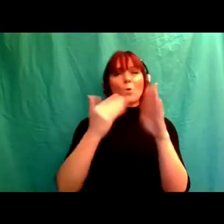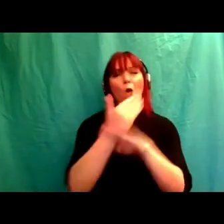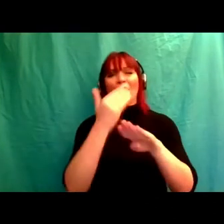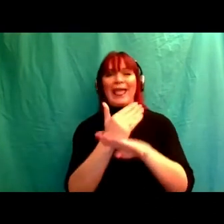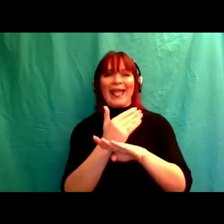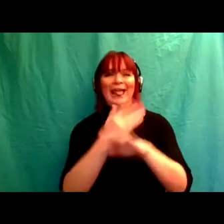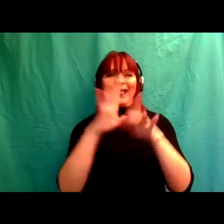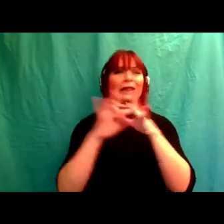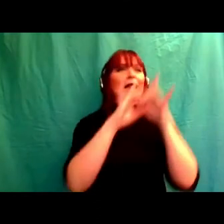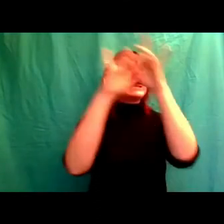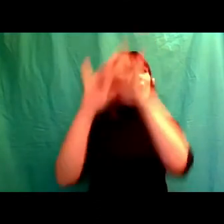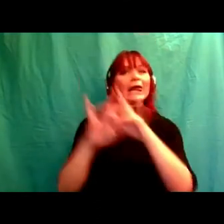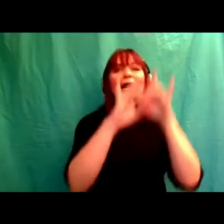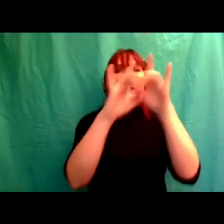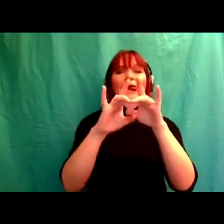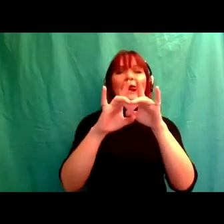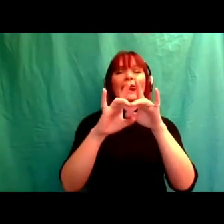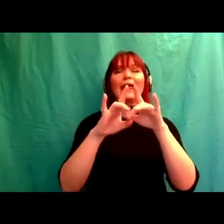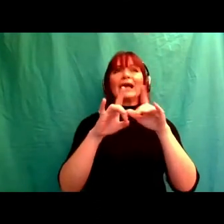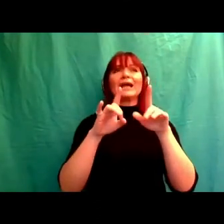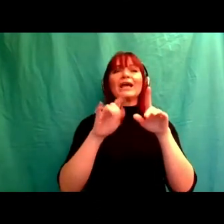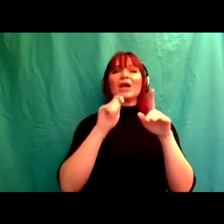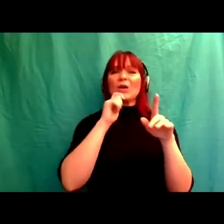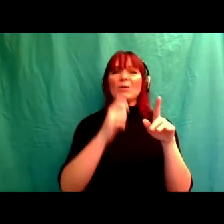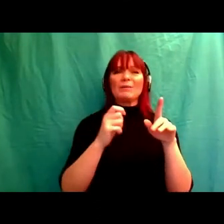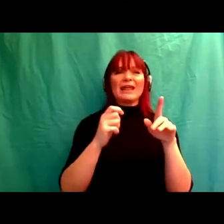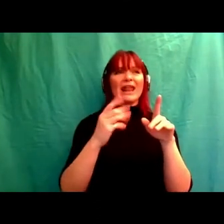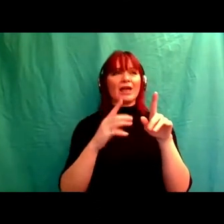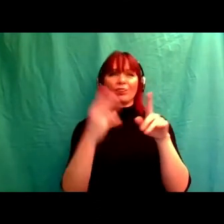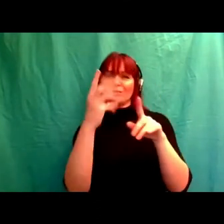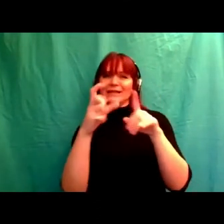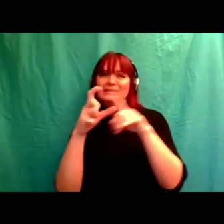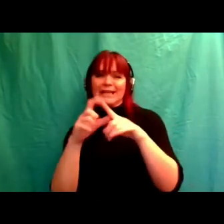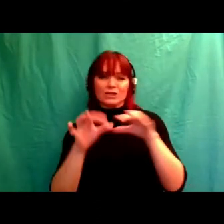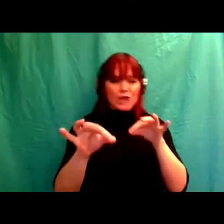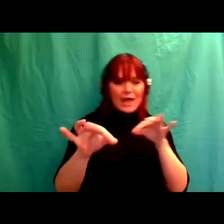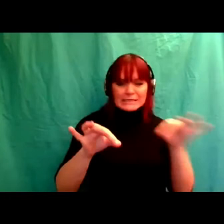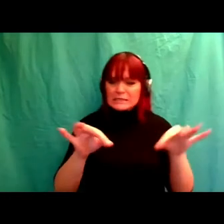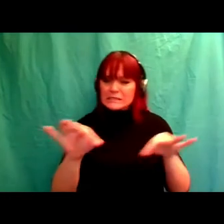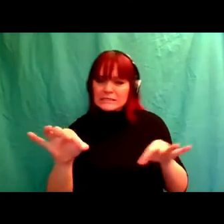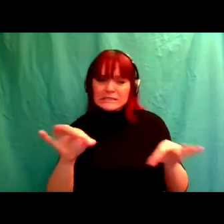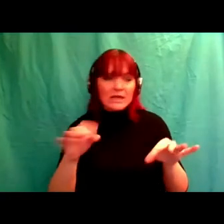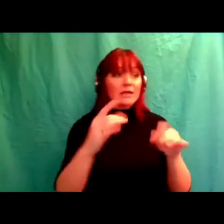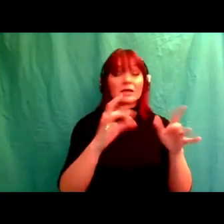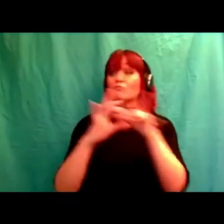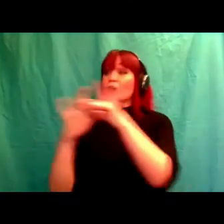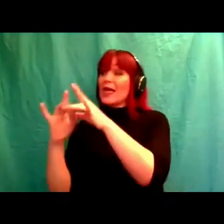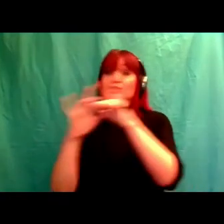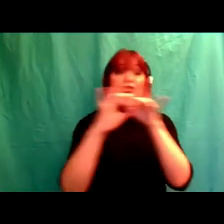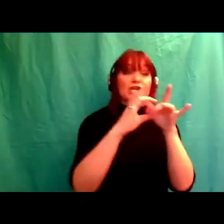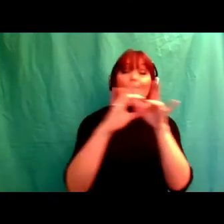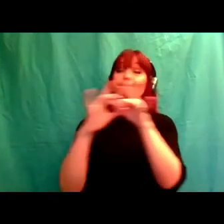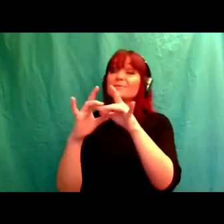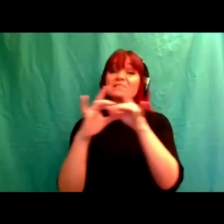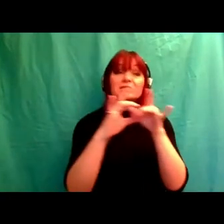system partners around. Well, it's actually more like three-dimensional chess, because you'll have some horizontal relationships, say amongst mental